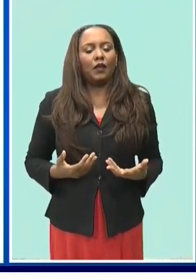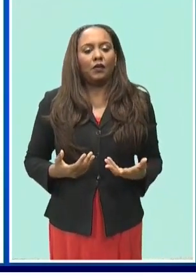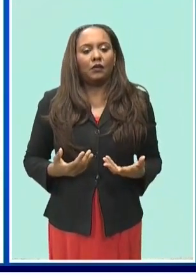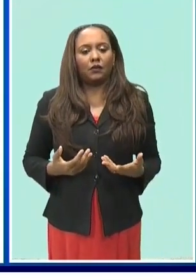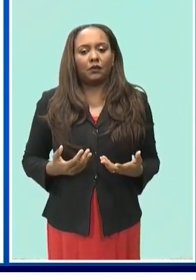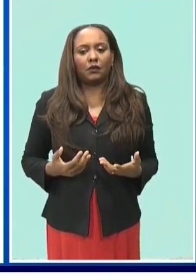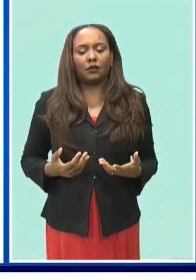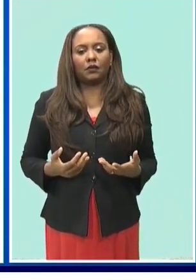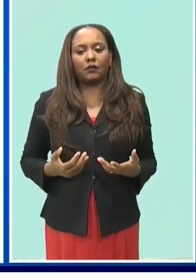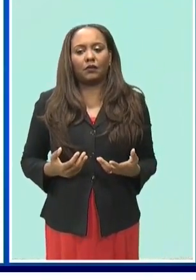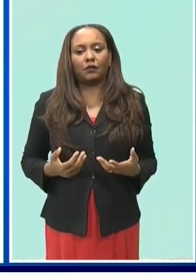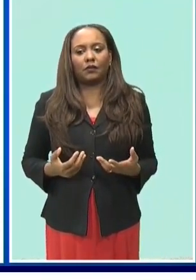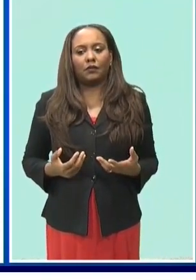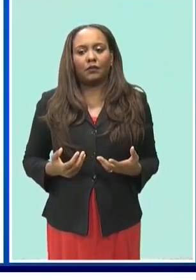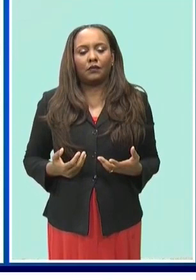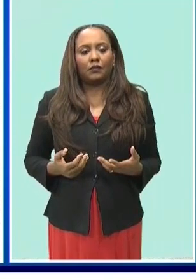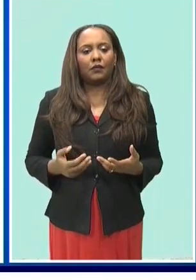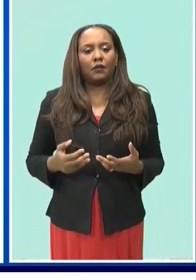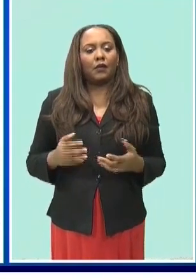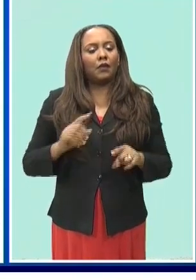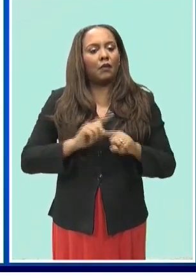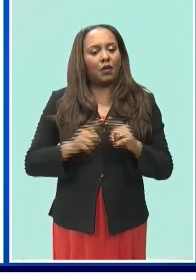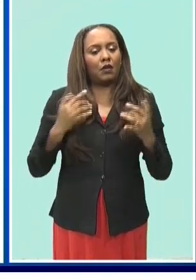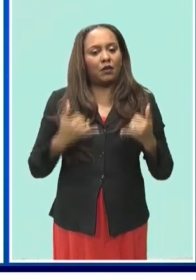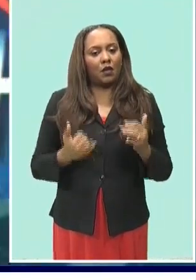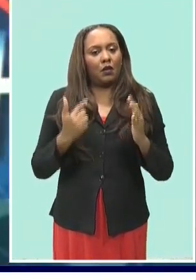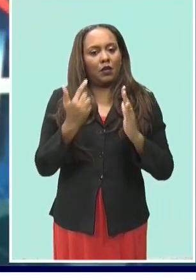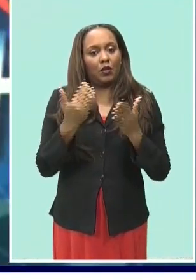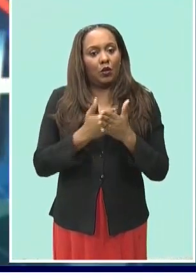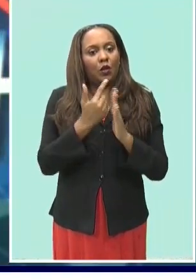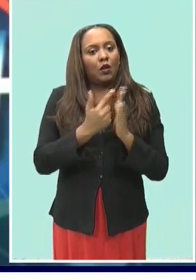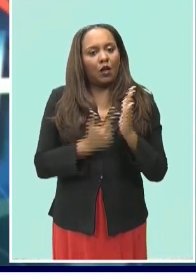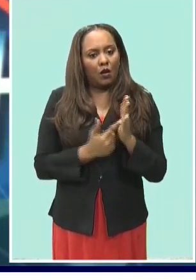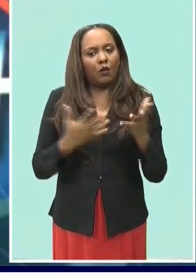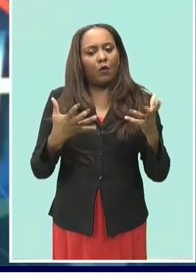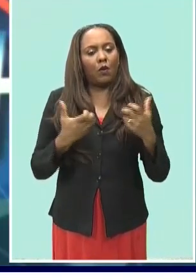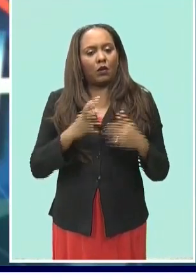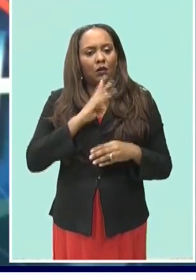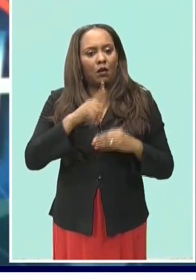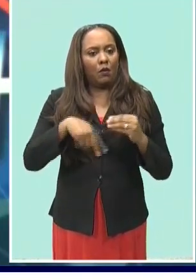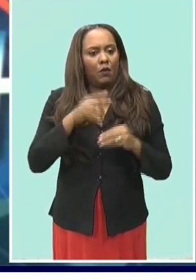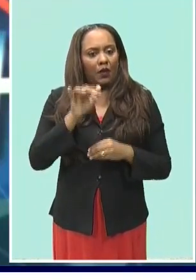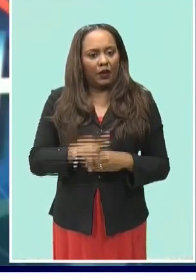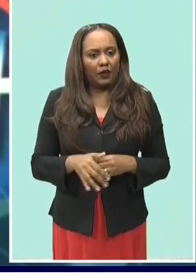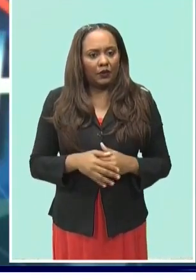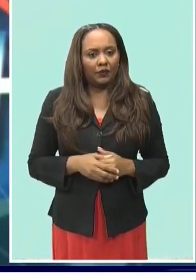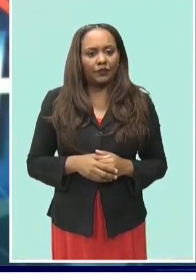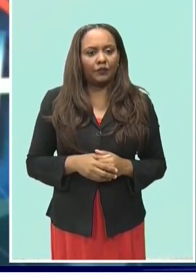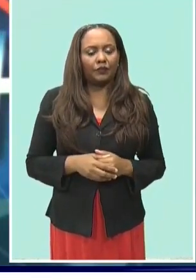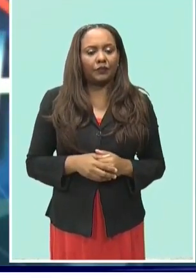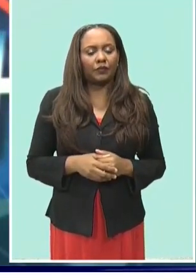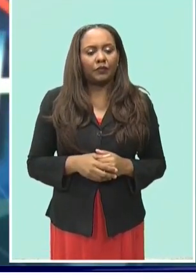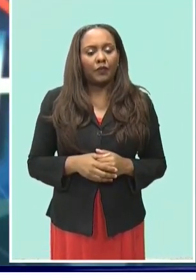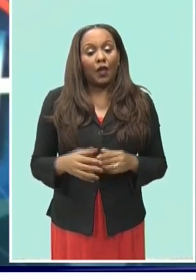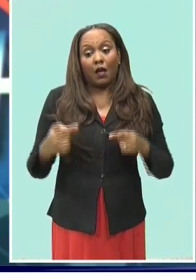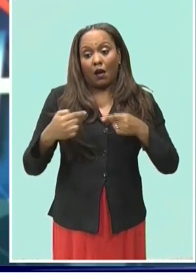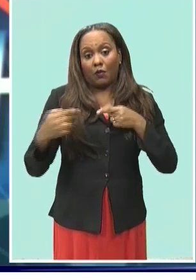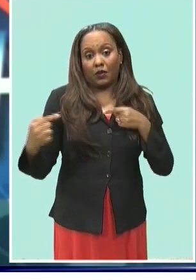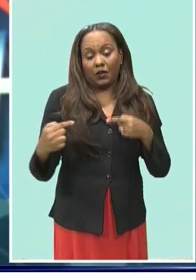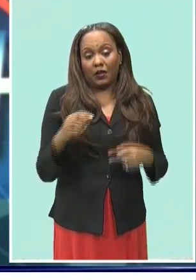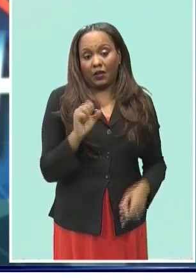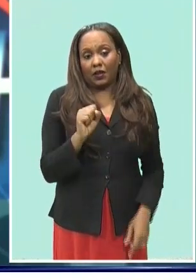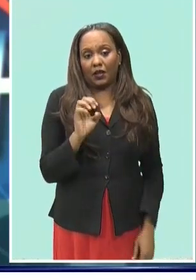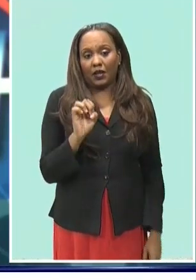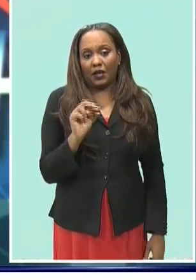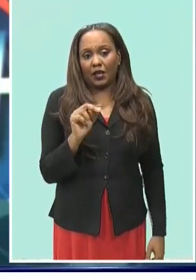addressed clearly in these two pieces of legislation. Meanwhile, Opposition Senator Caswell Franklin says the customs